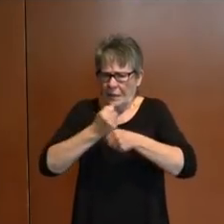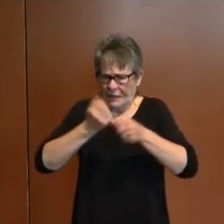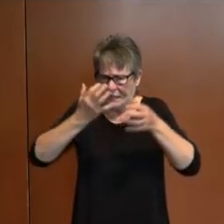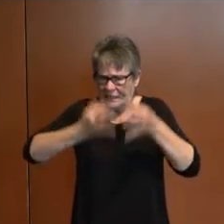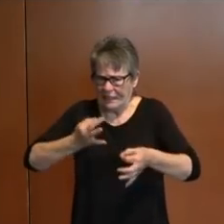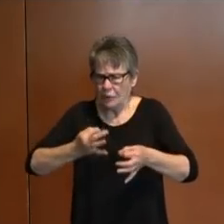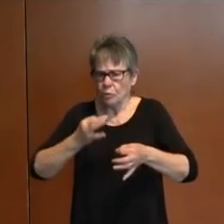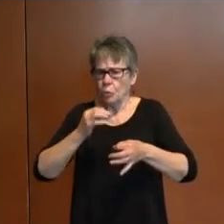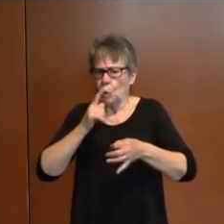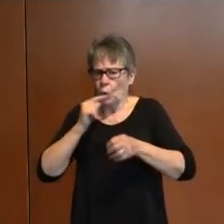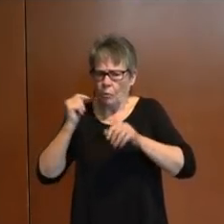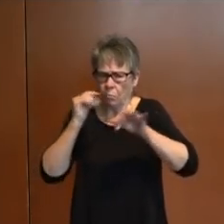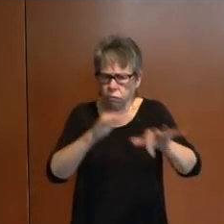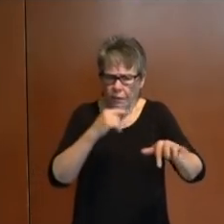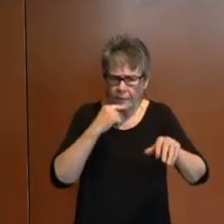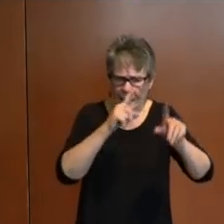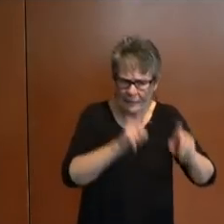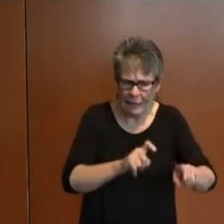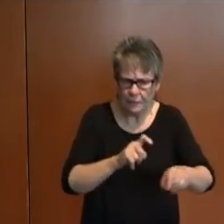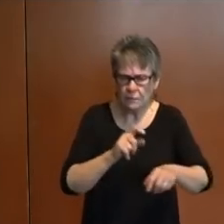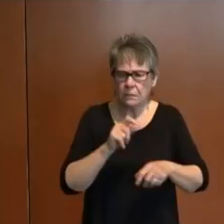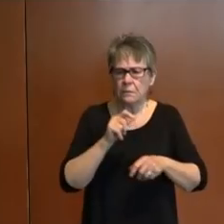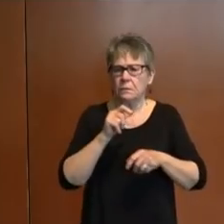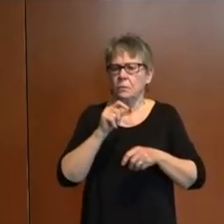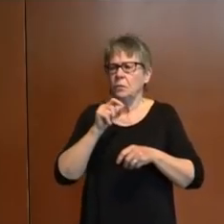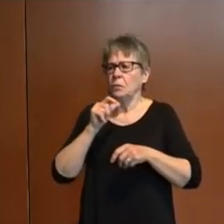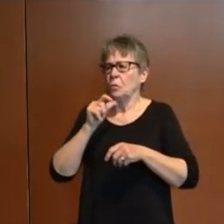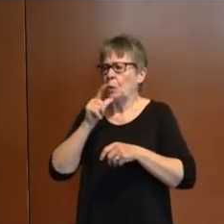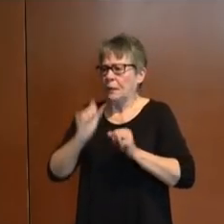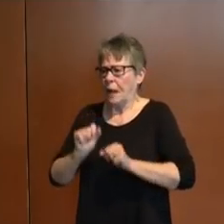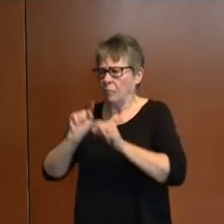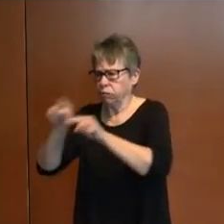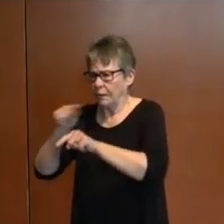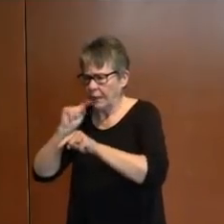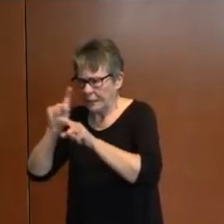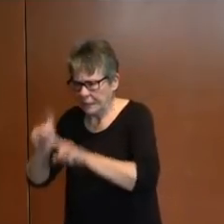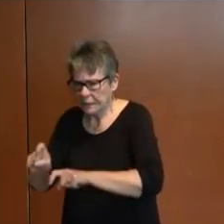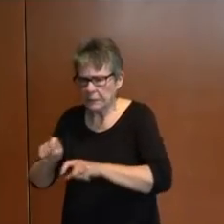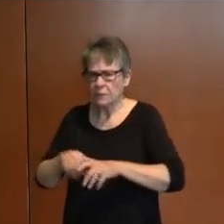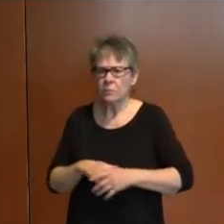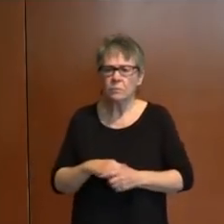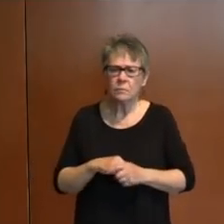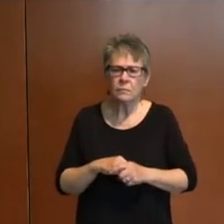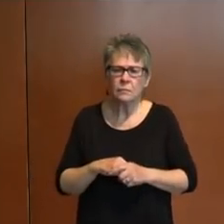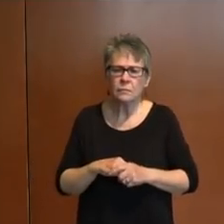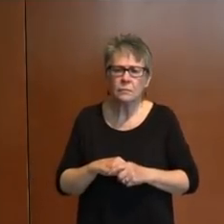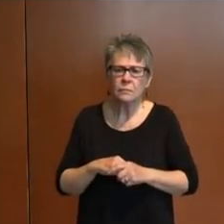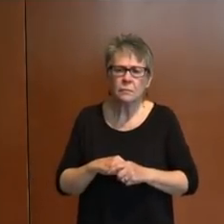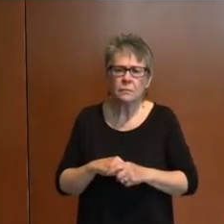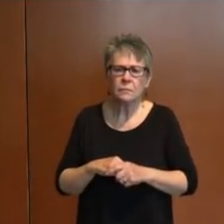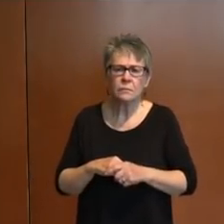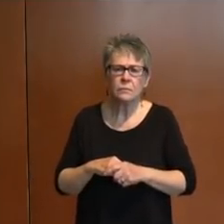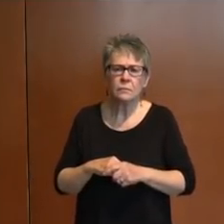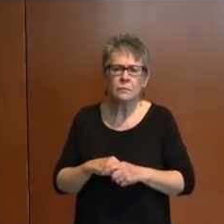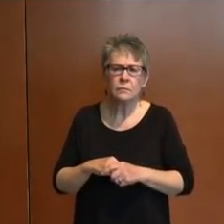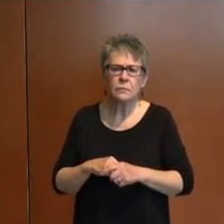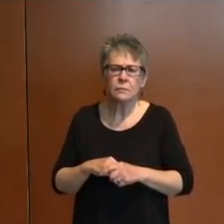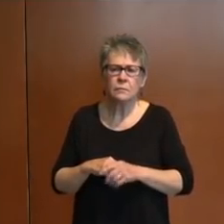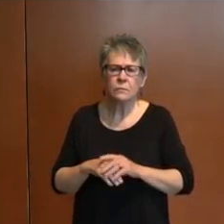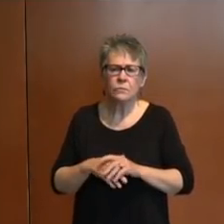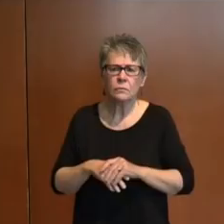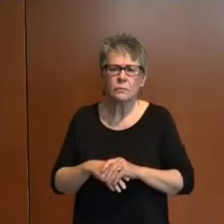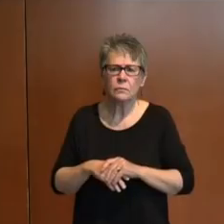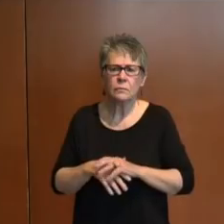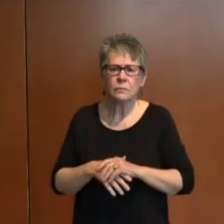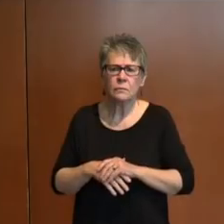45-minute turnarounds. If any of that turns out to be true, disregard what I just said, because then we'll be able to take virtually everything over here and